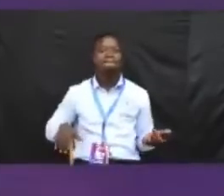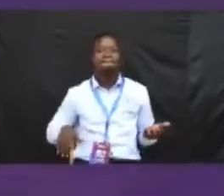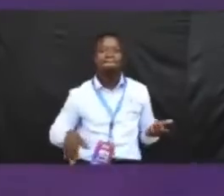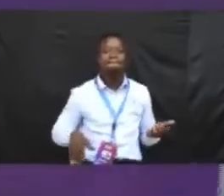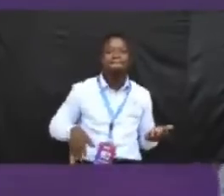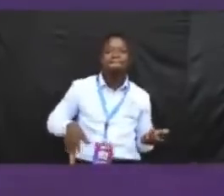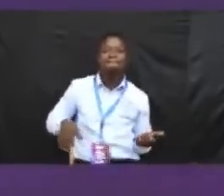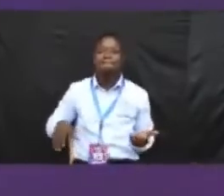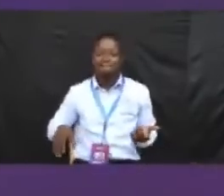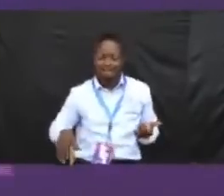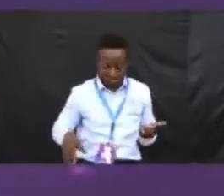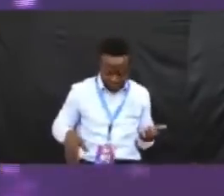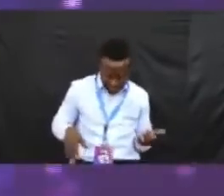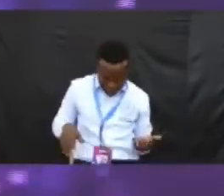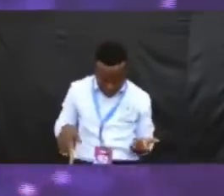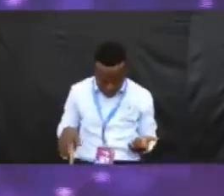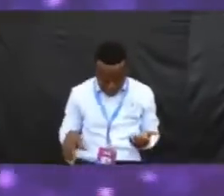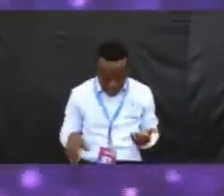Hallelujah.